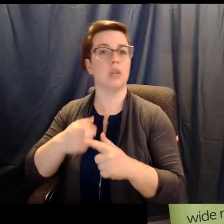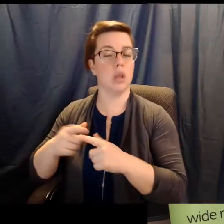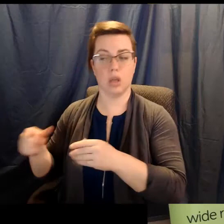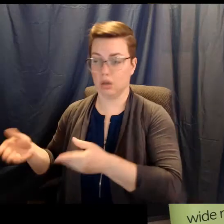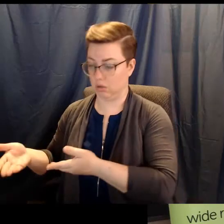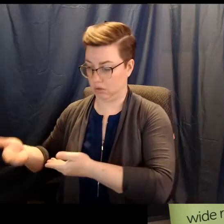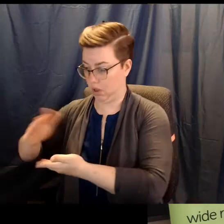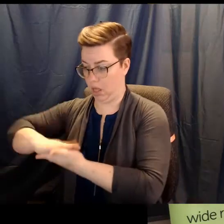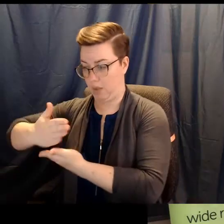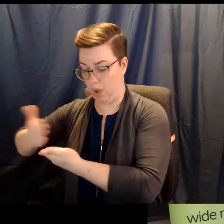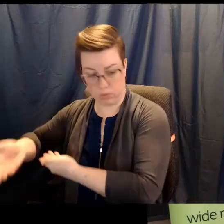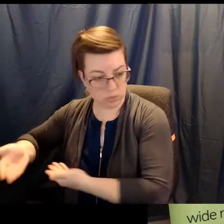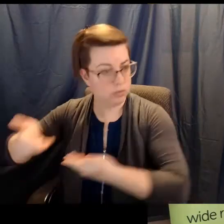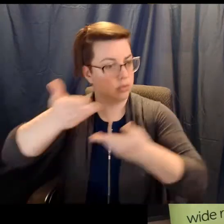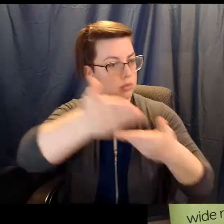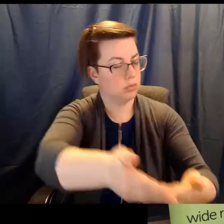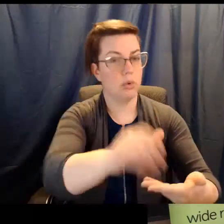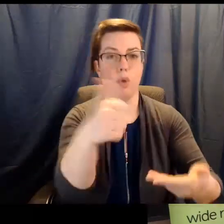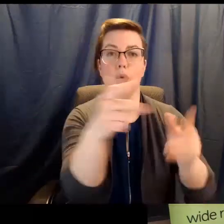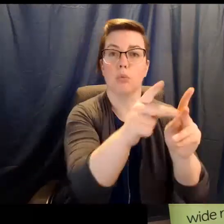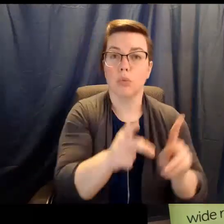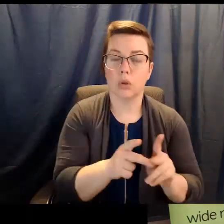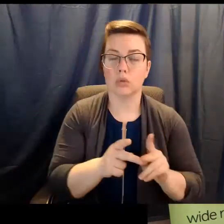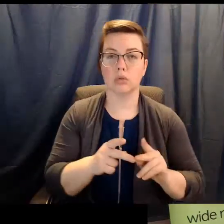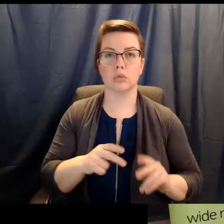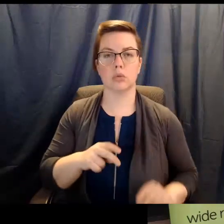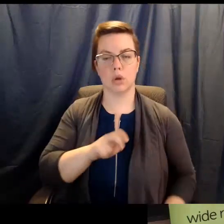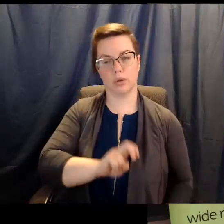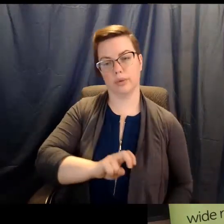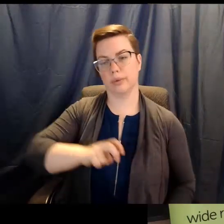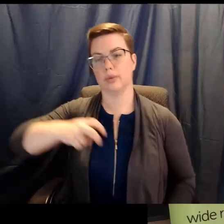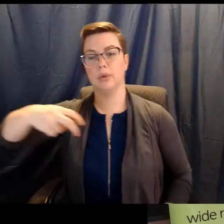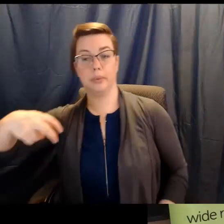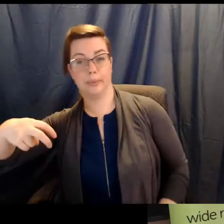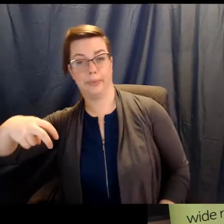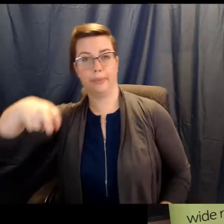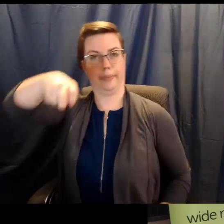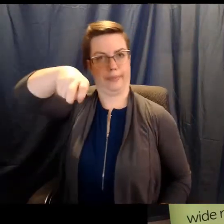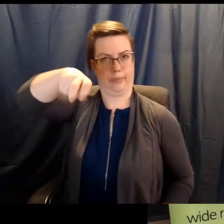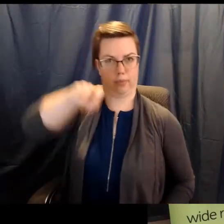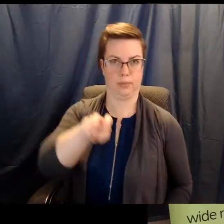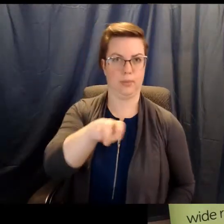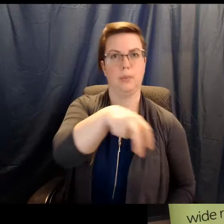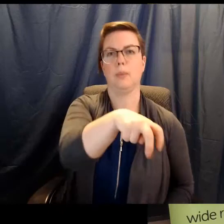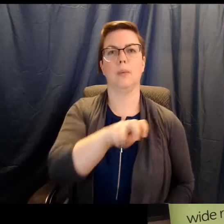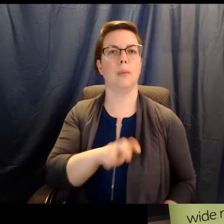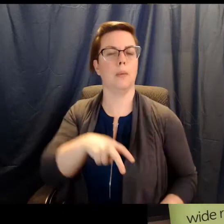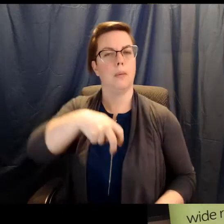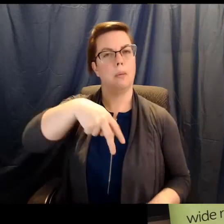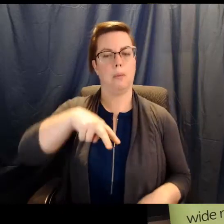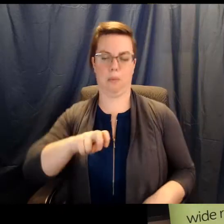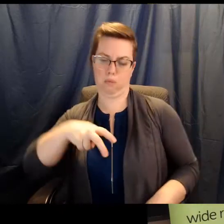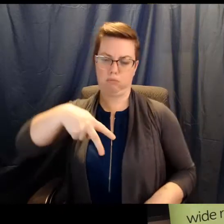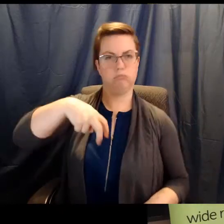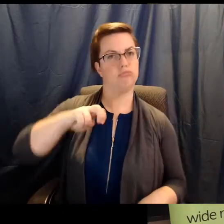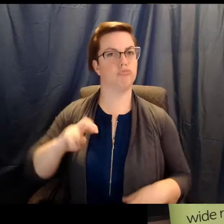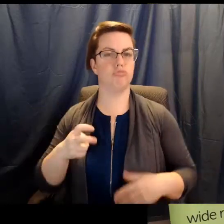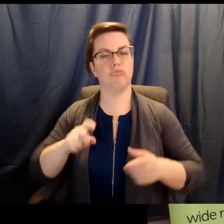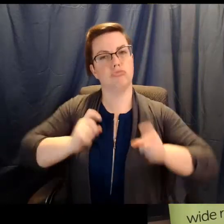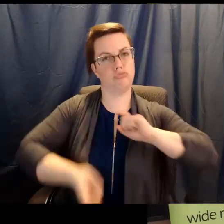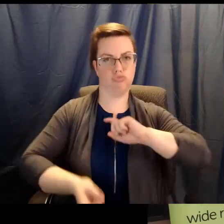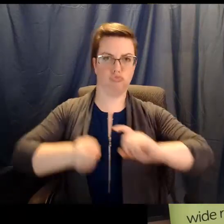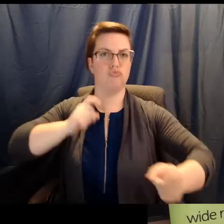laptop somewhere else? So we're looking at multiple different strategies to change position and move.